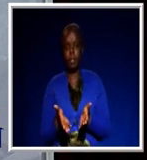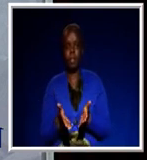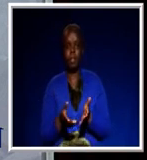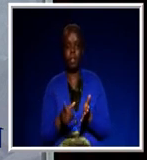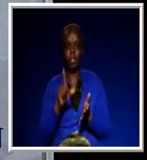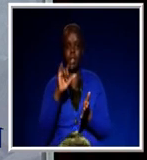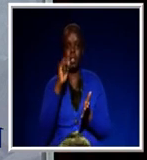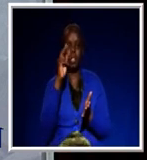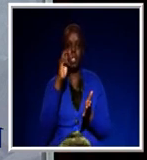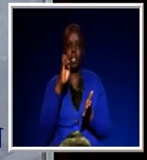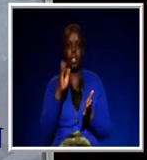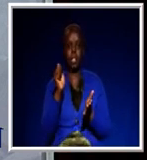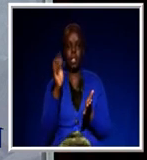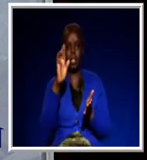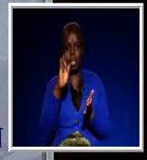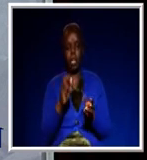linear motion.